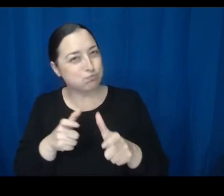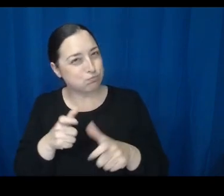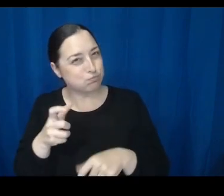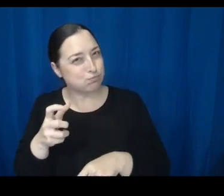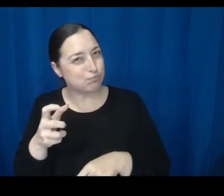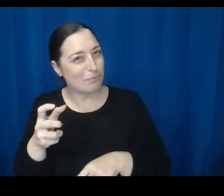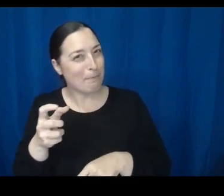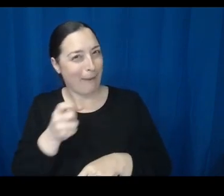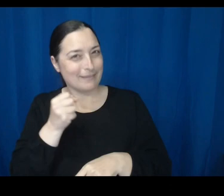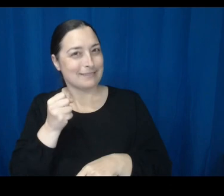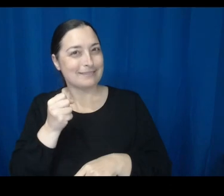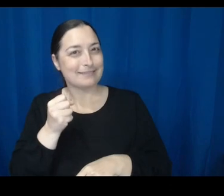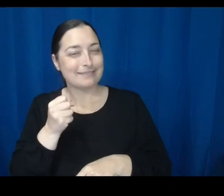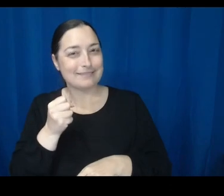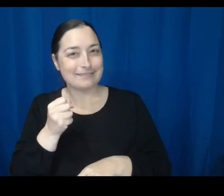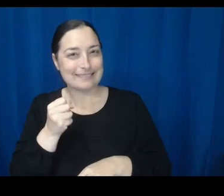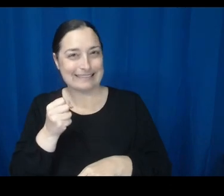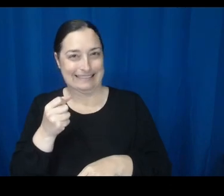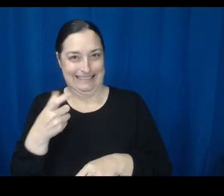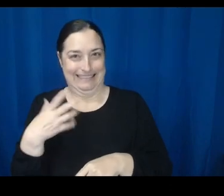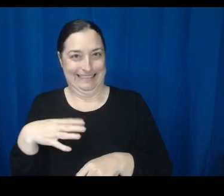given to the hand.